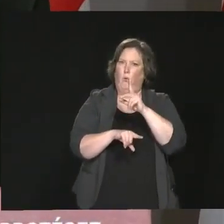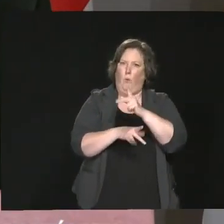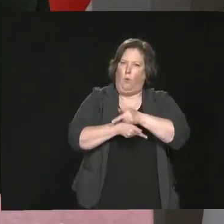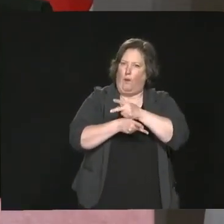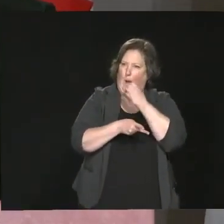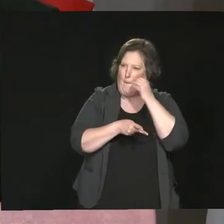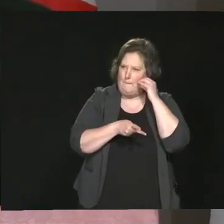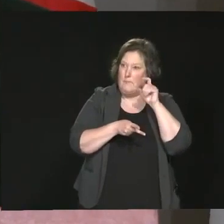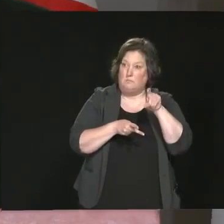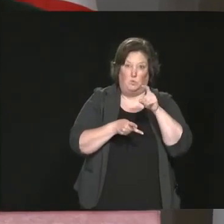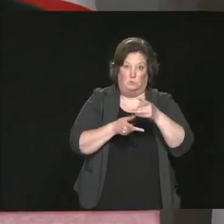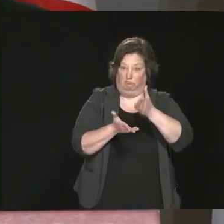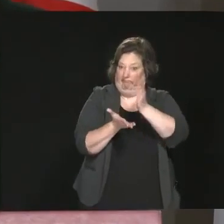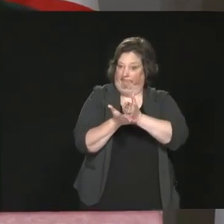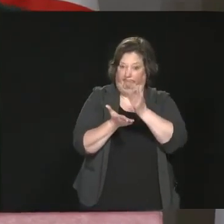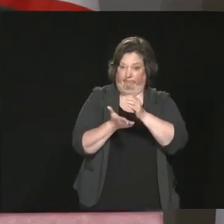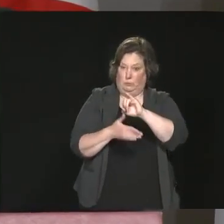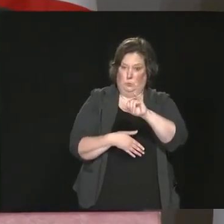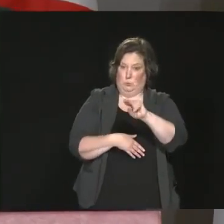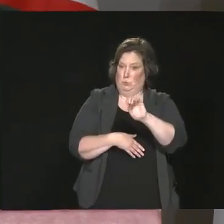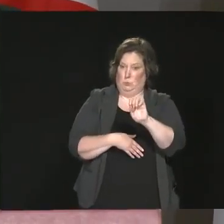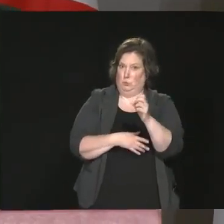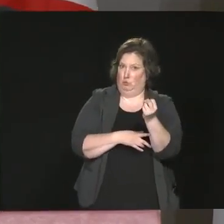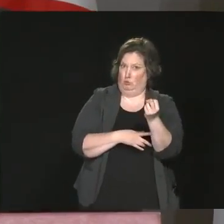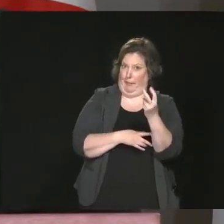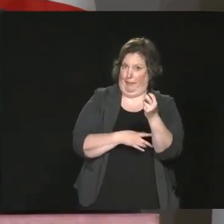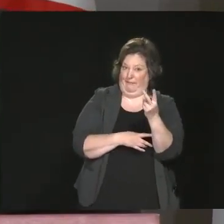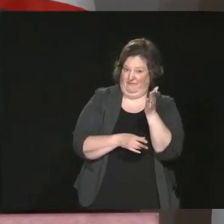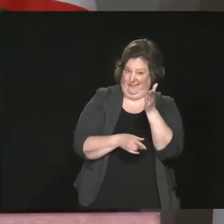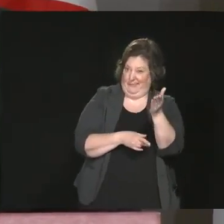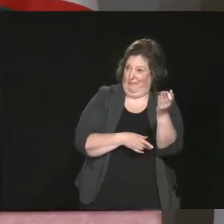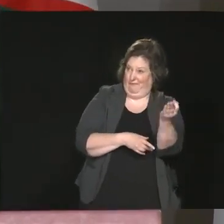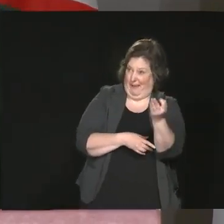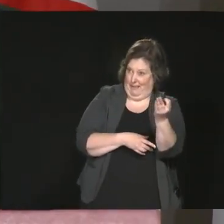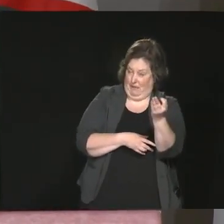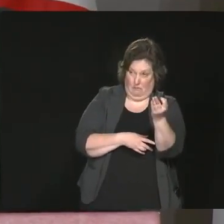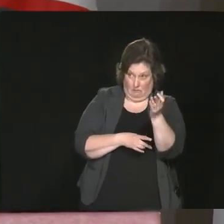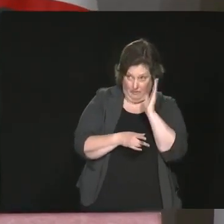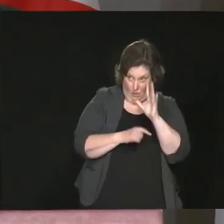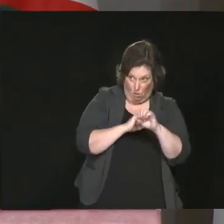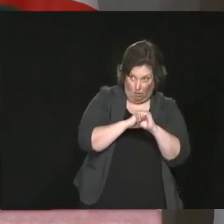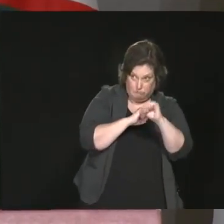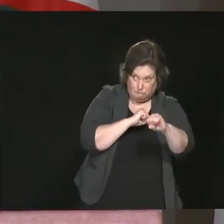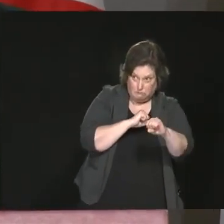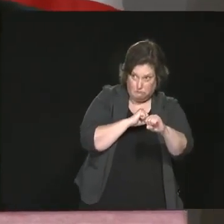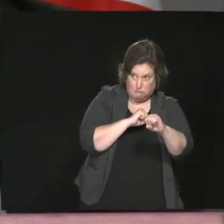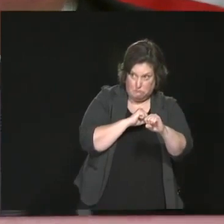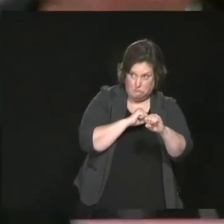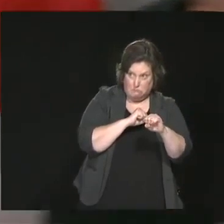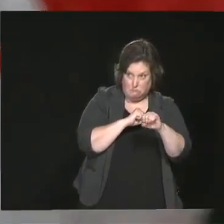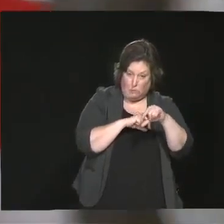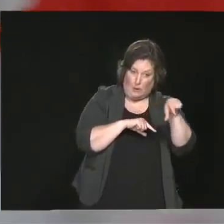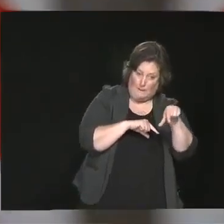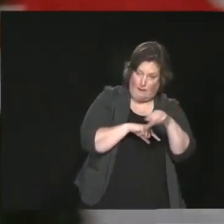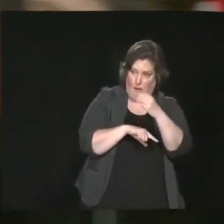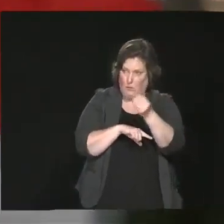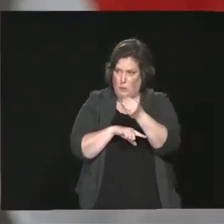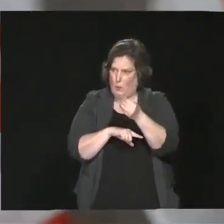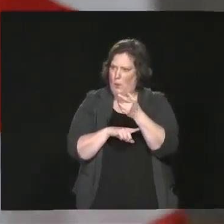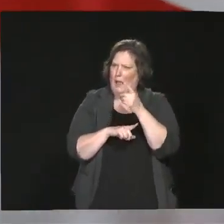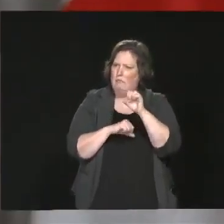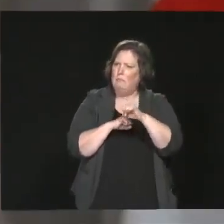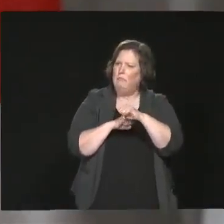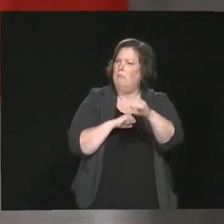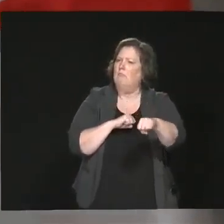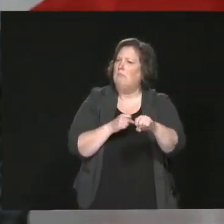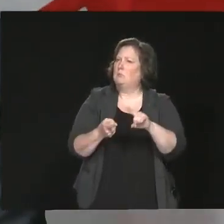us an update on whether they will stay longer in one of both of those provinces and until what date? Bien, j'aimerais